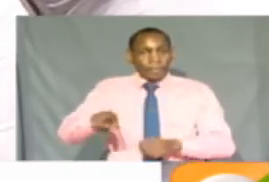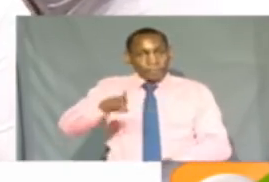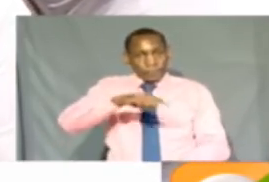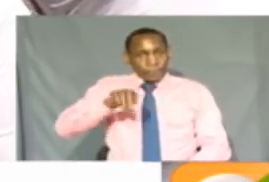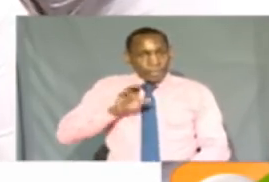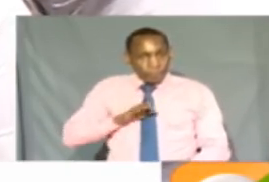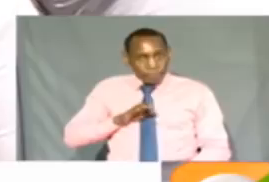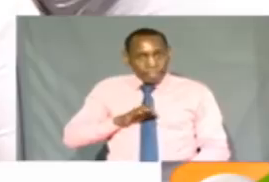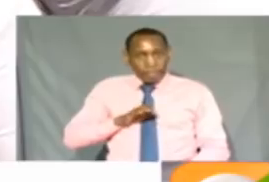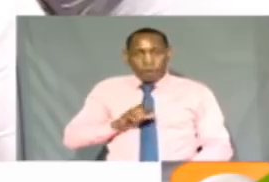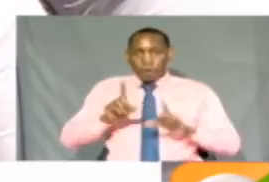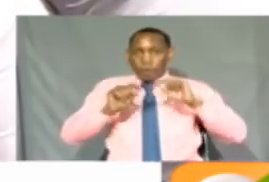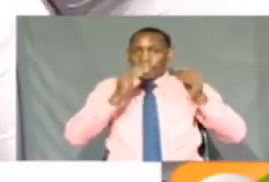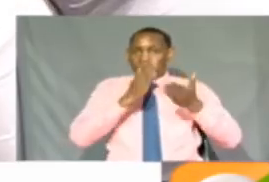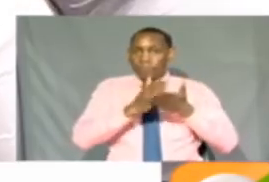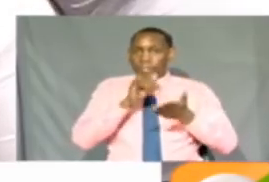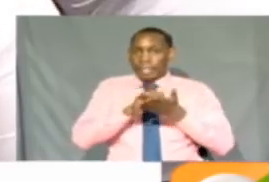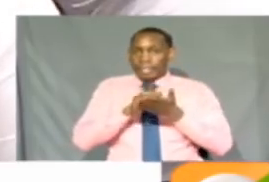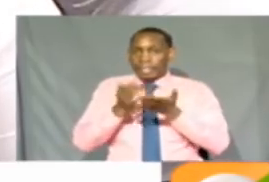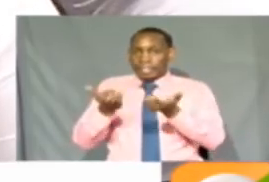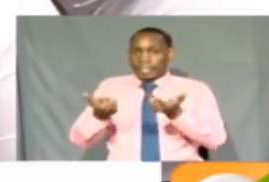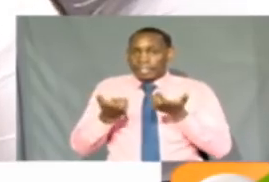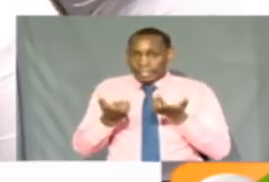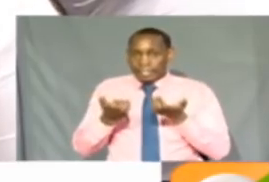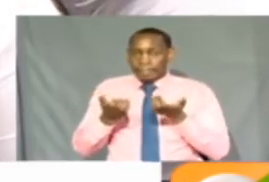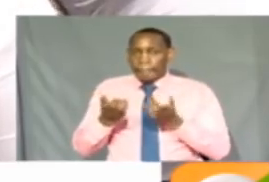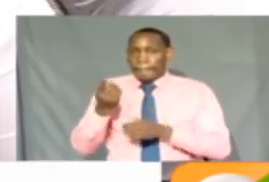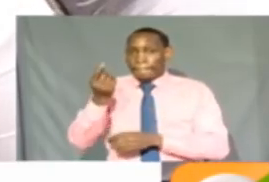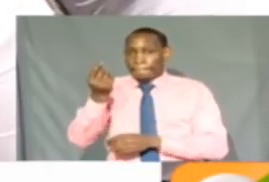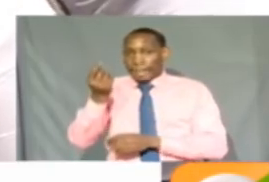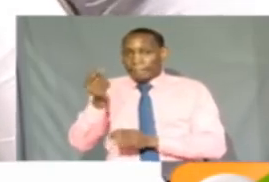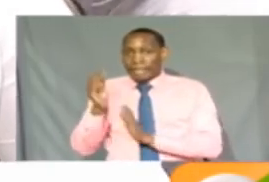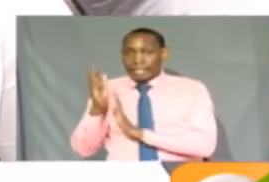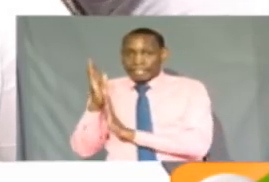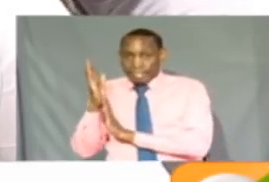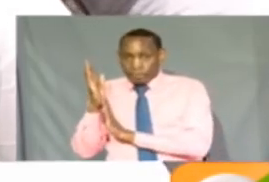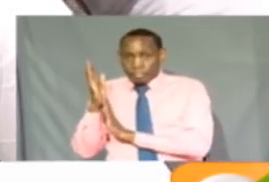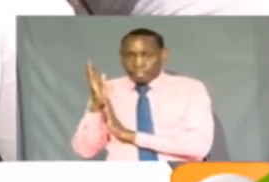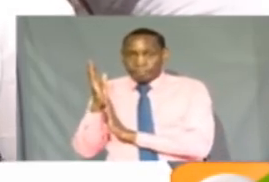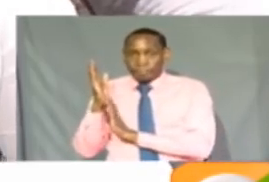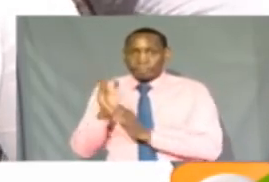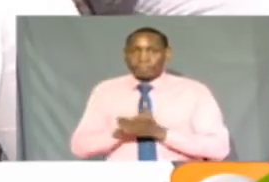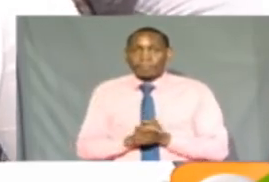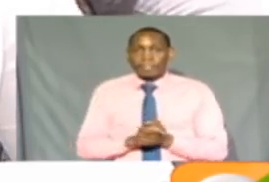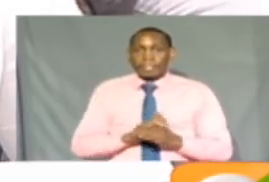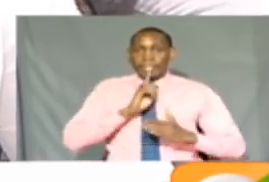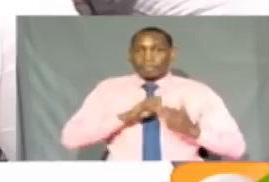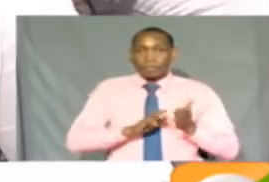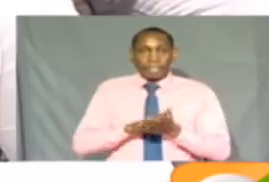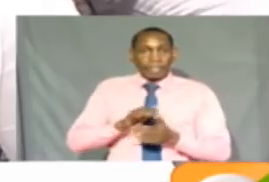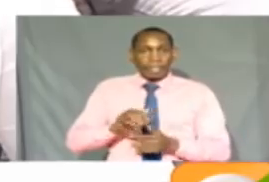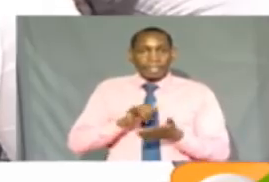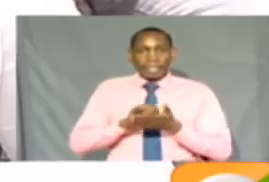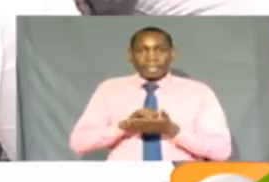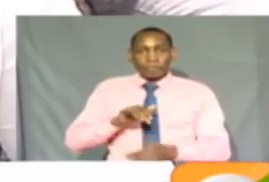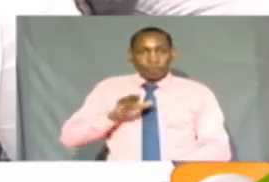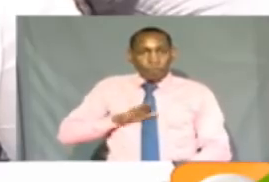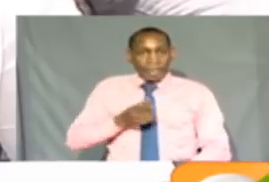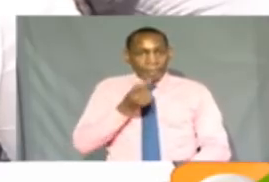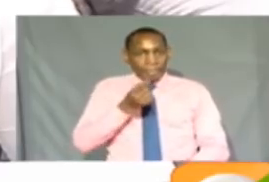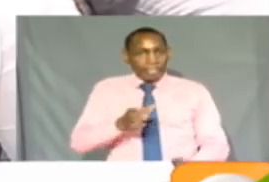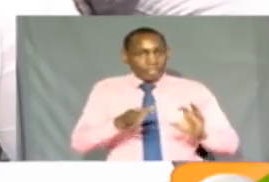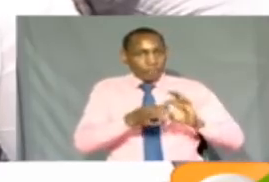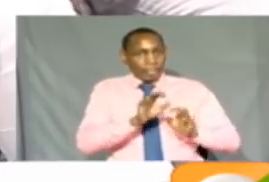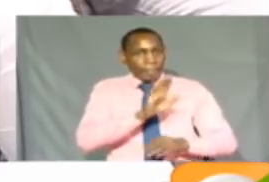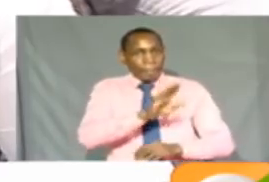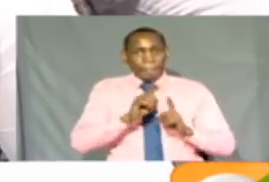ladies, the fact is, we need financial security. The way Anitaria has just put it, that a lady's money is her money,